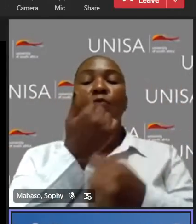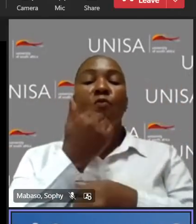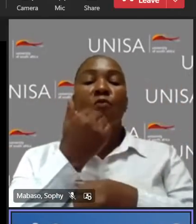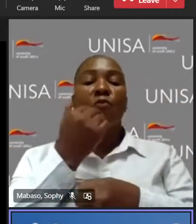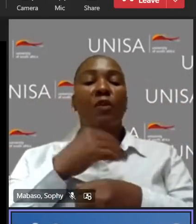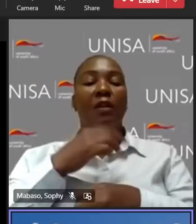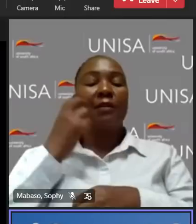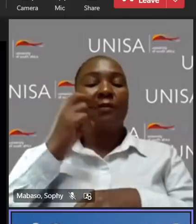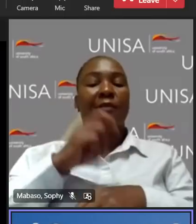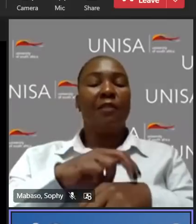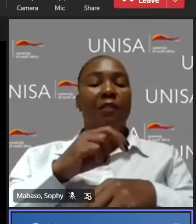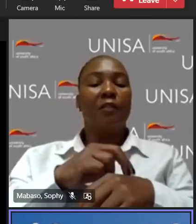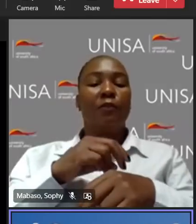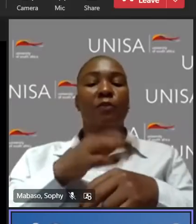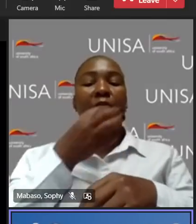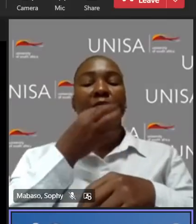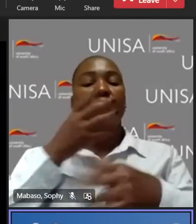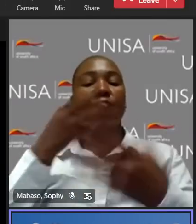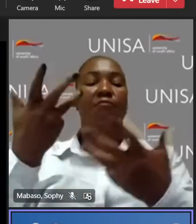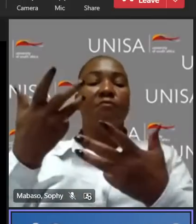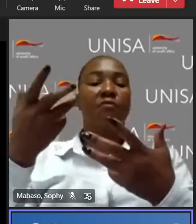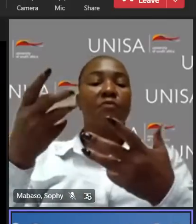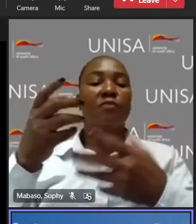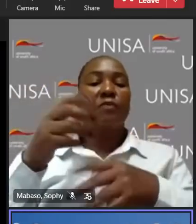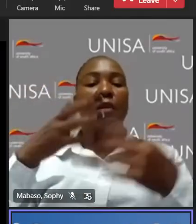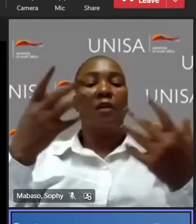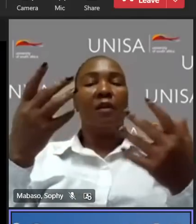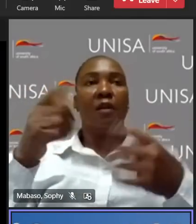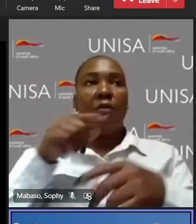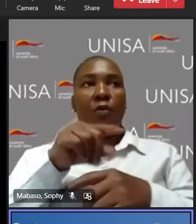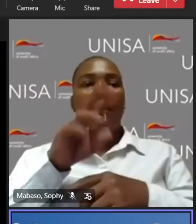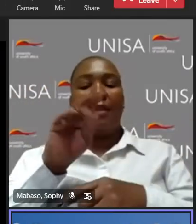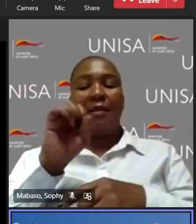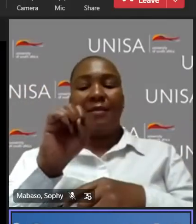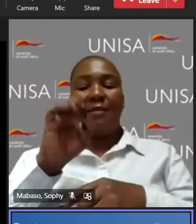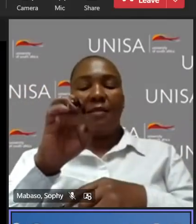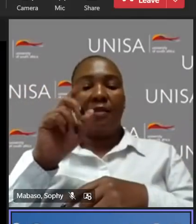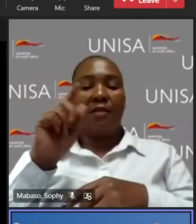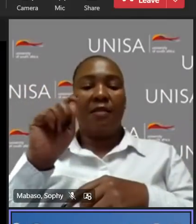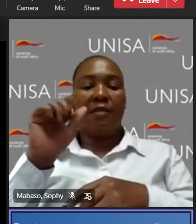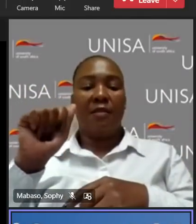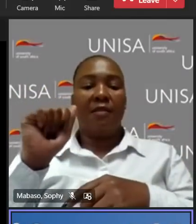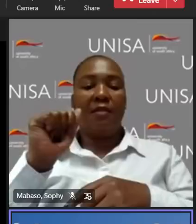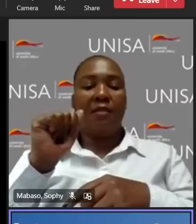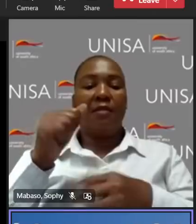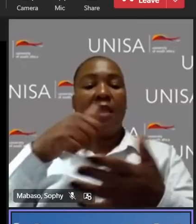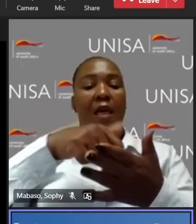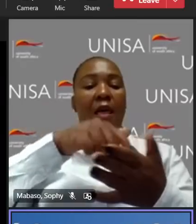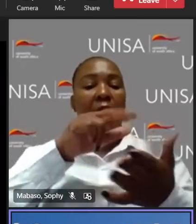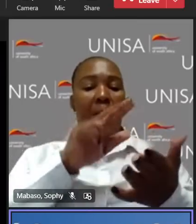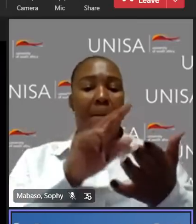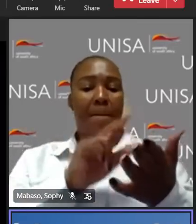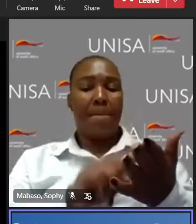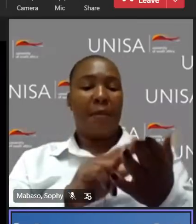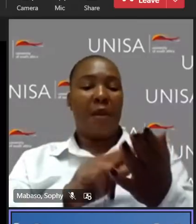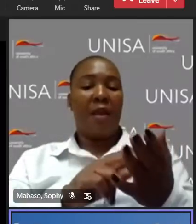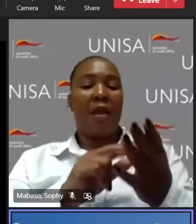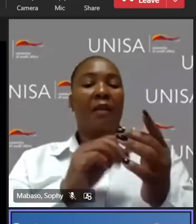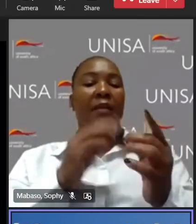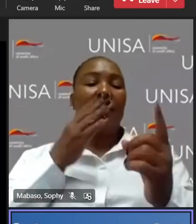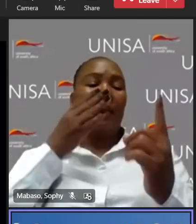also mention that with SETAs, students, they apply directly